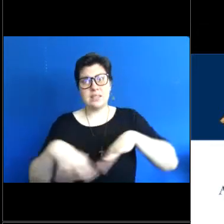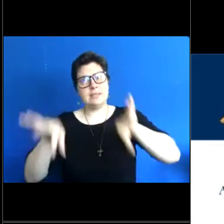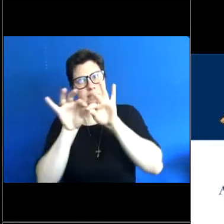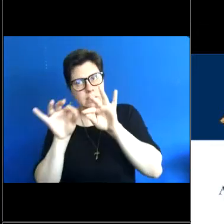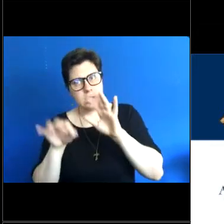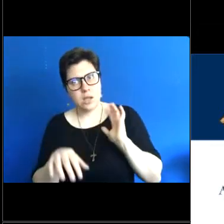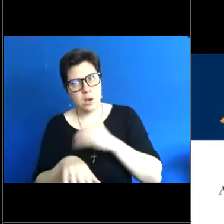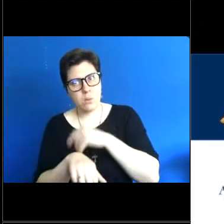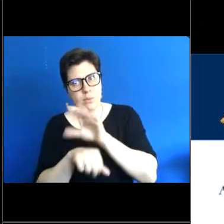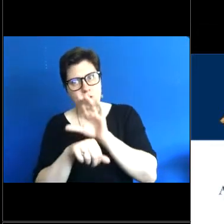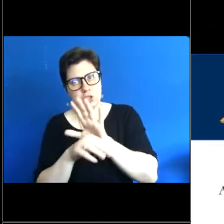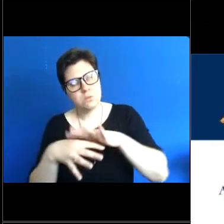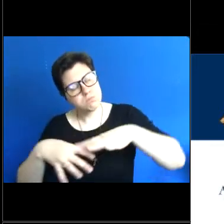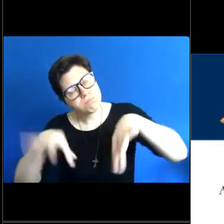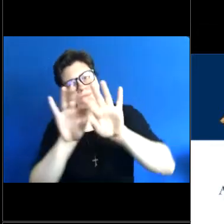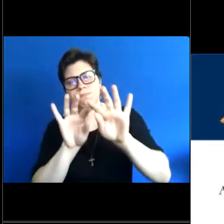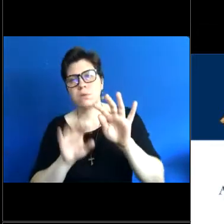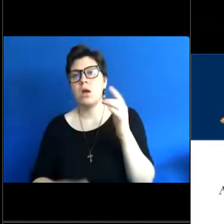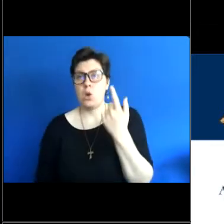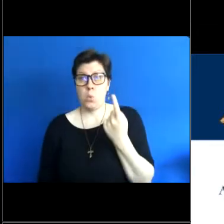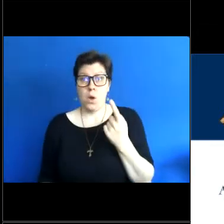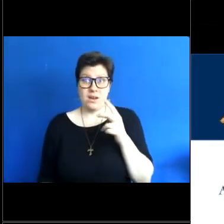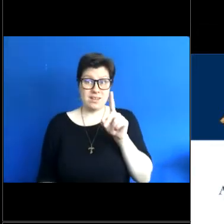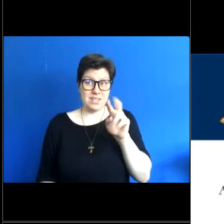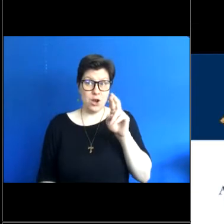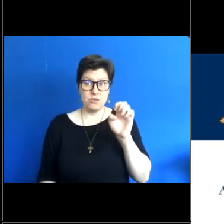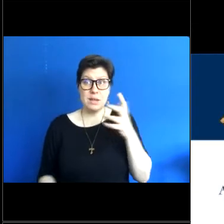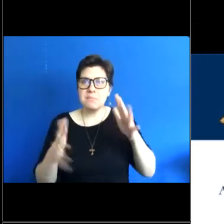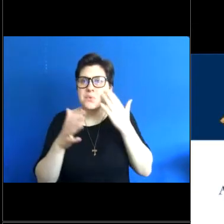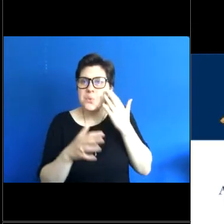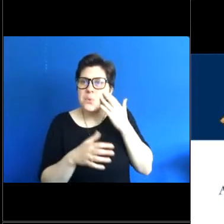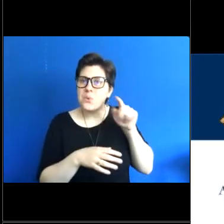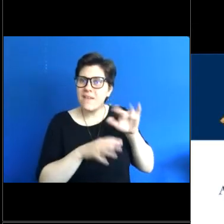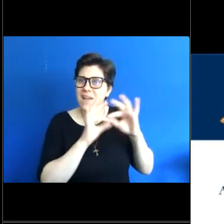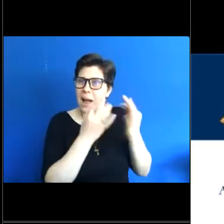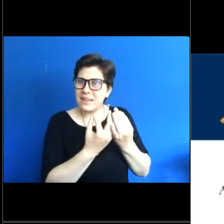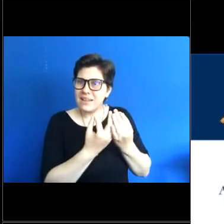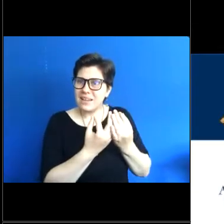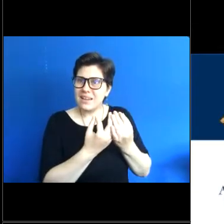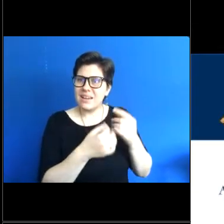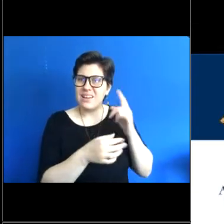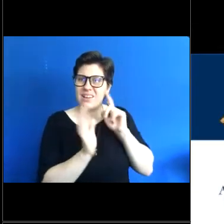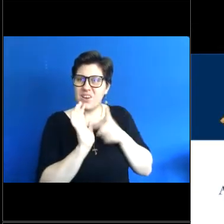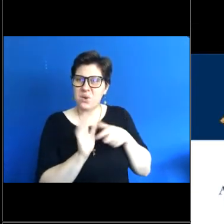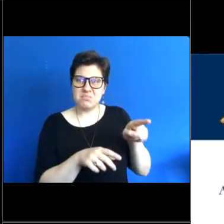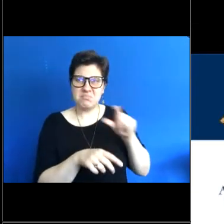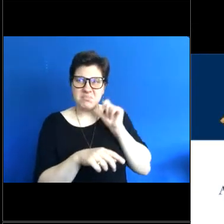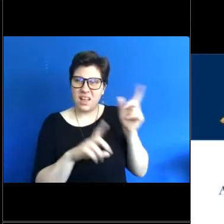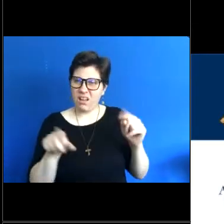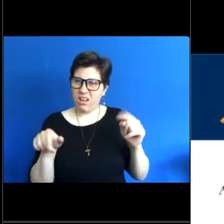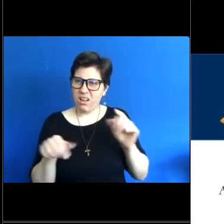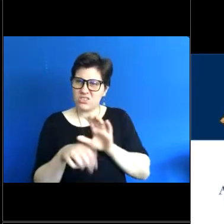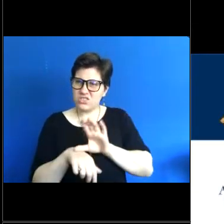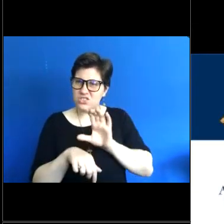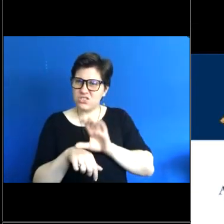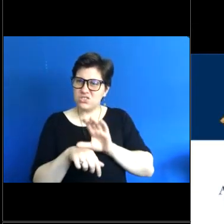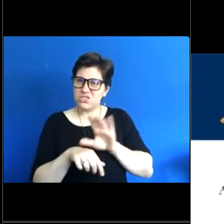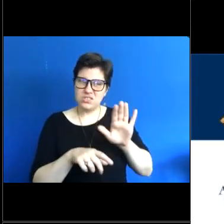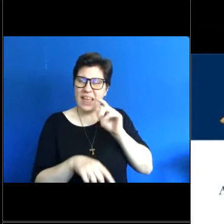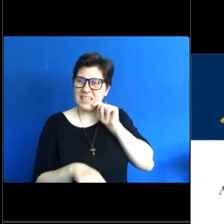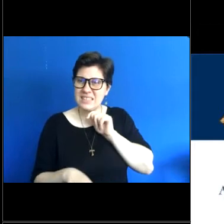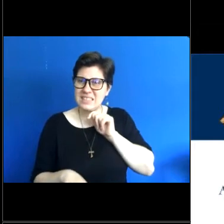They are so key. One DRE knew their family situation. They weren't bringing her to church, their teen living with disabilities,